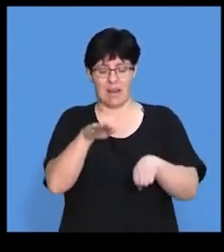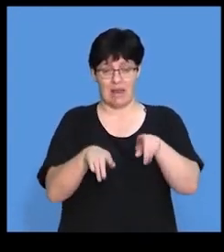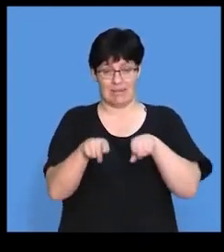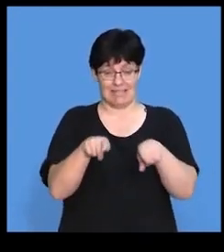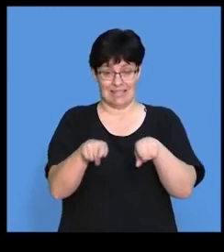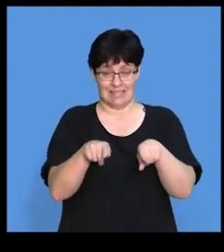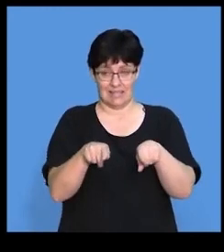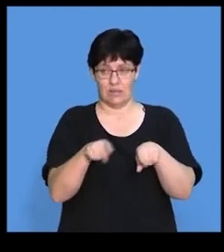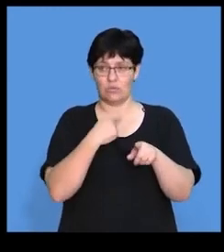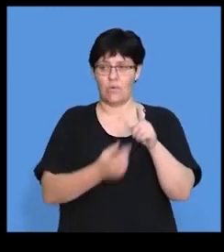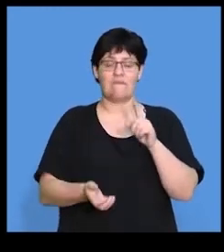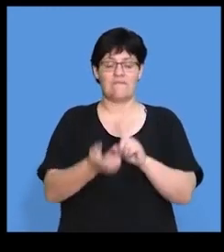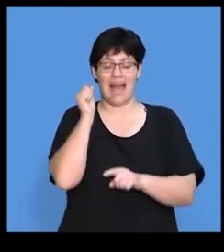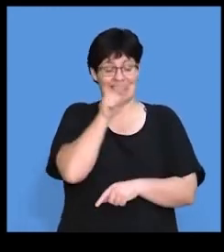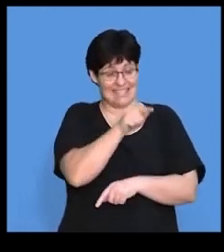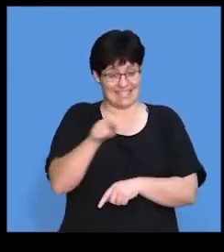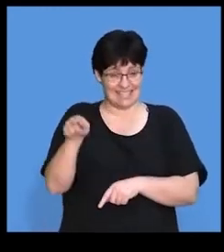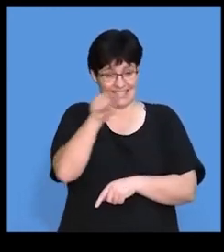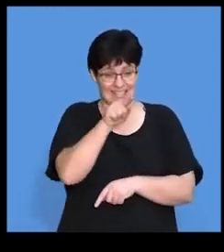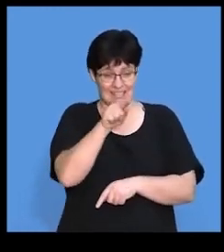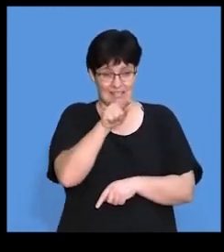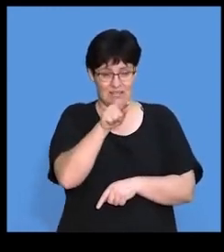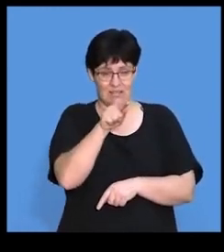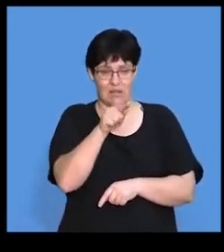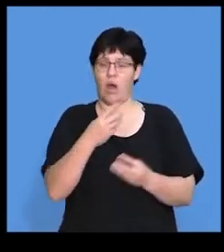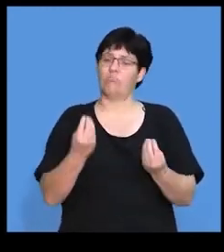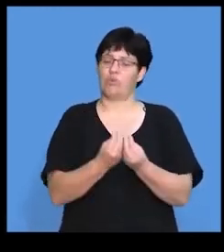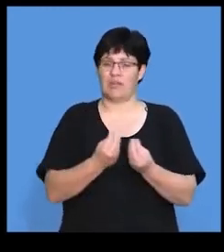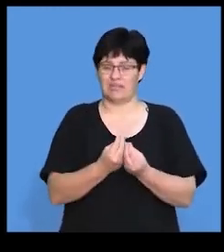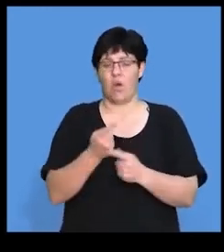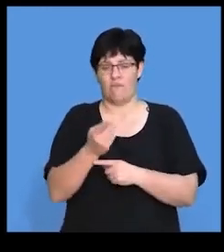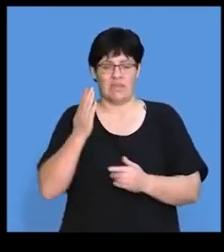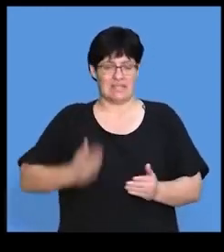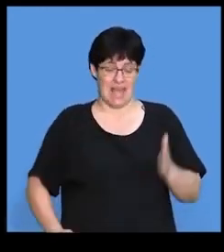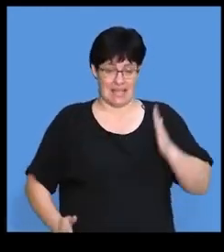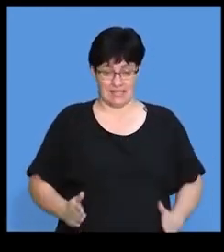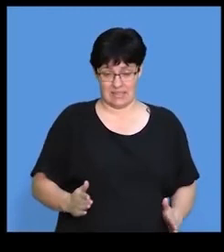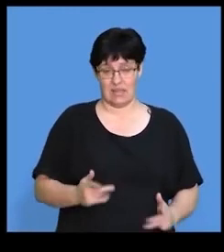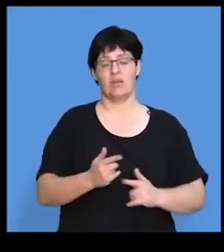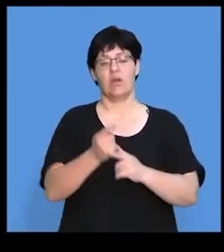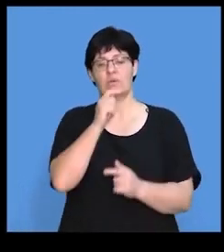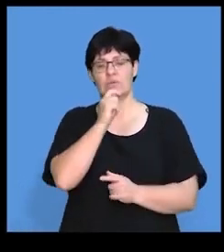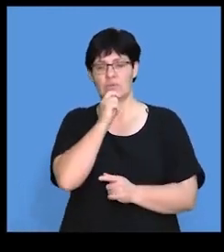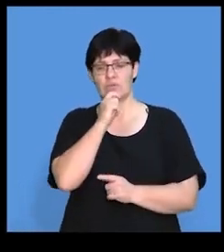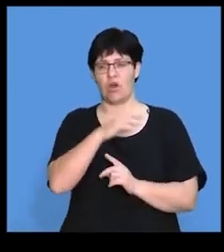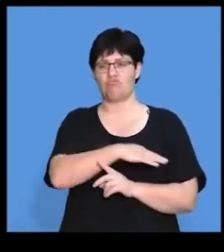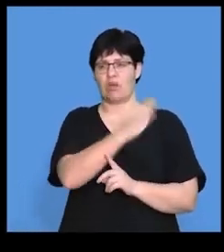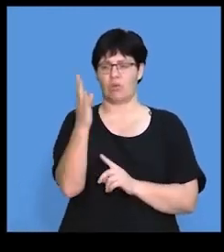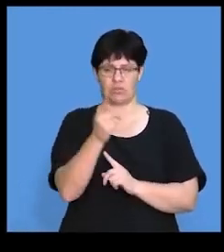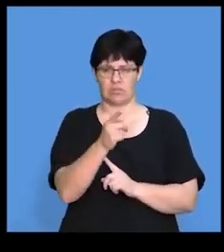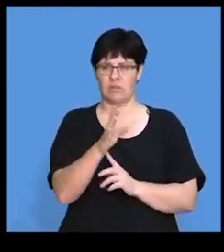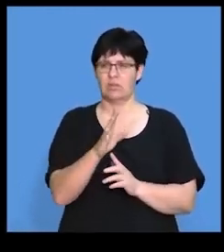your similarity to find these to find the product of the sides, you can always just use your